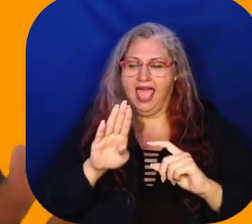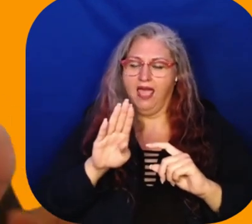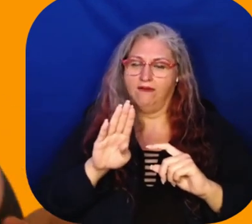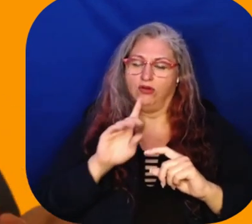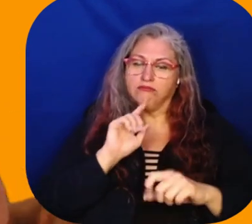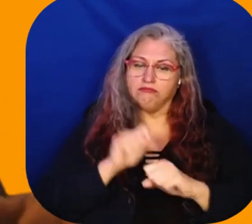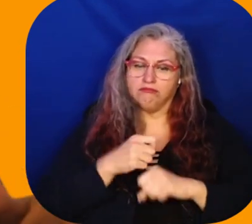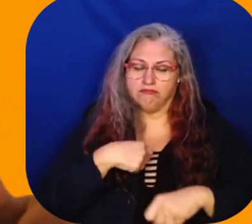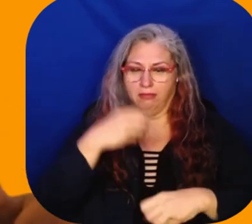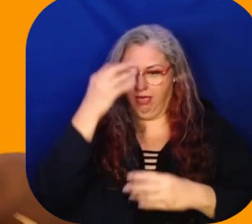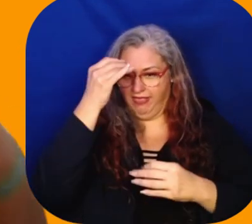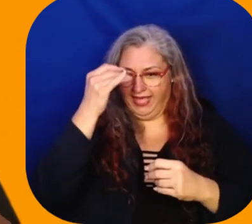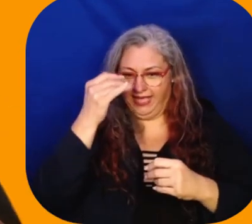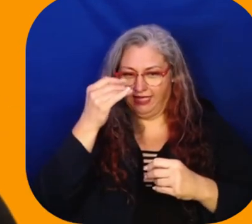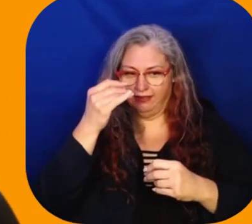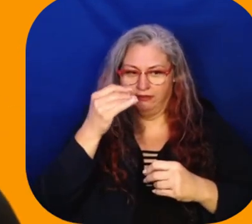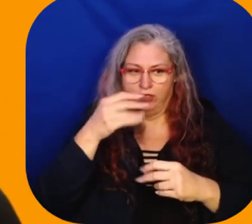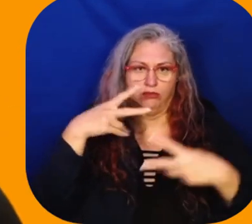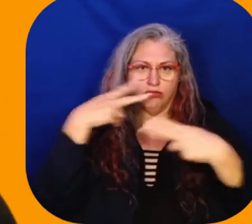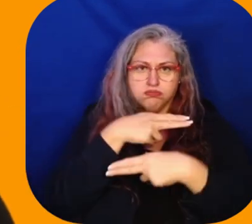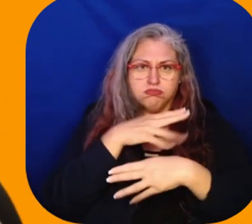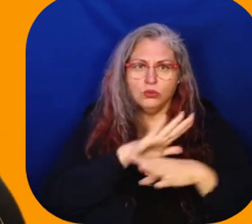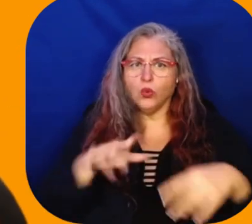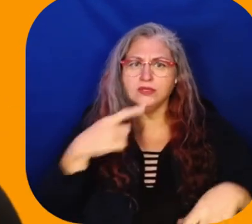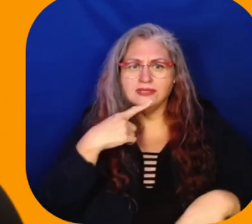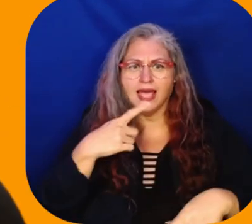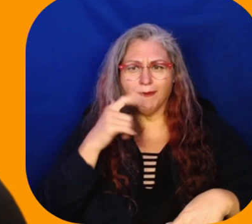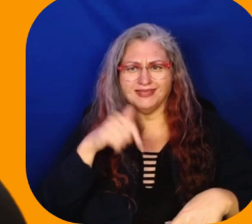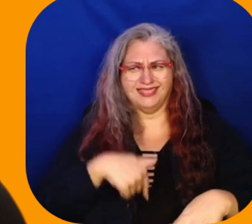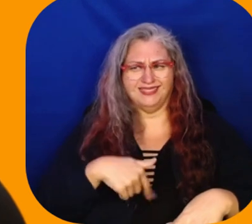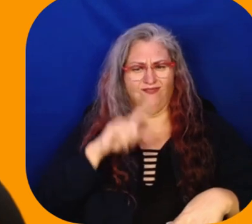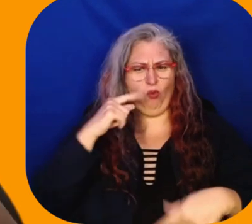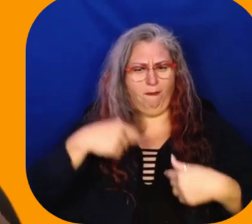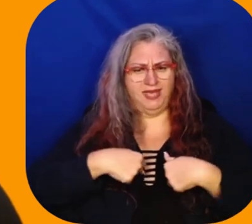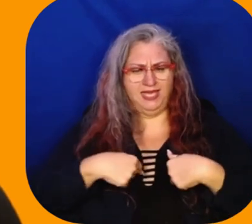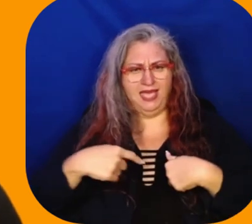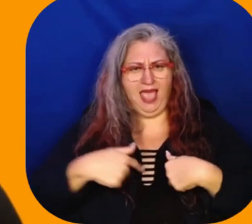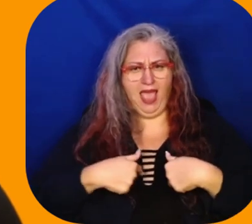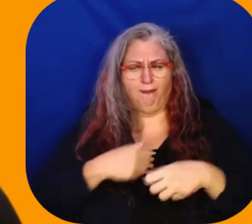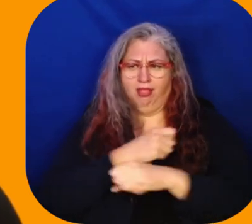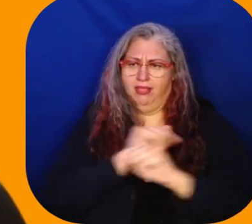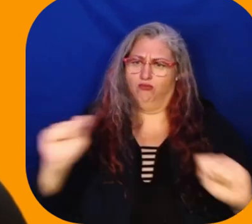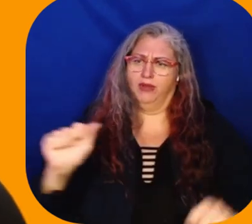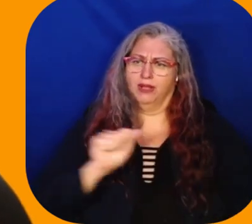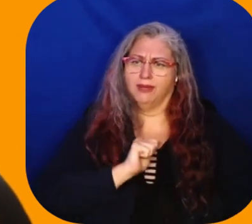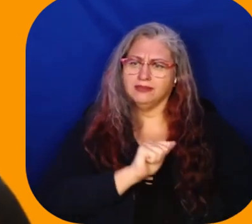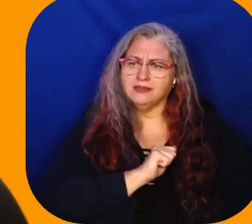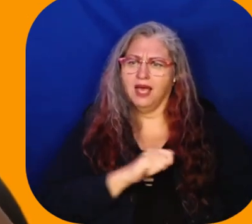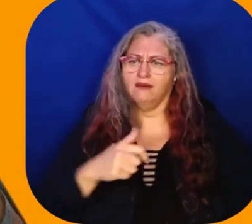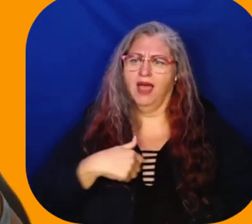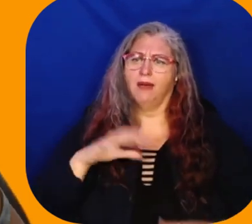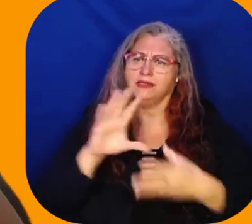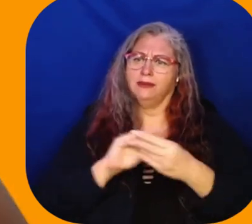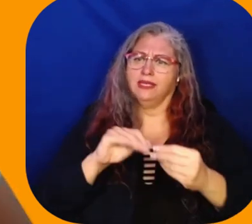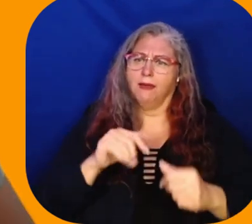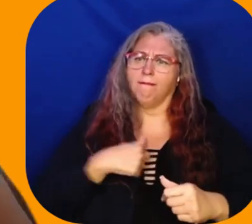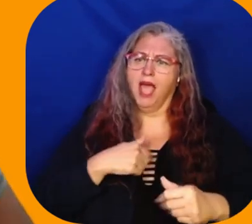not say something, because it's for me. I'm liberating myself. I'm speaking my truth, and it's important to me.